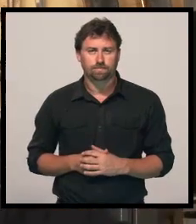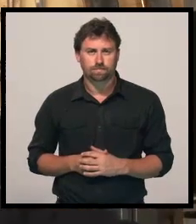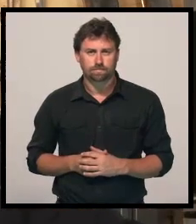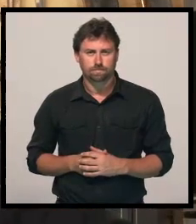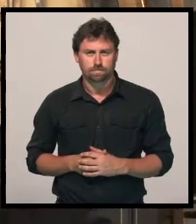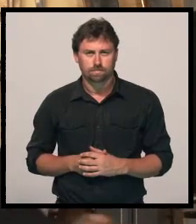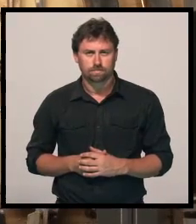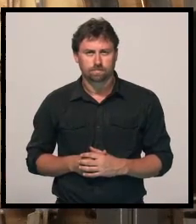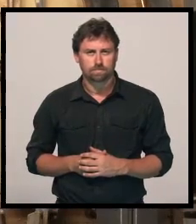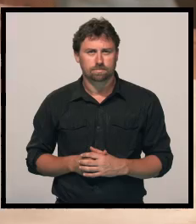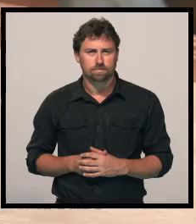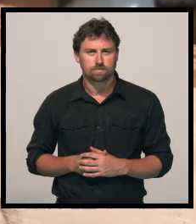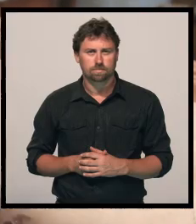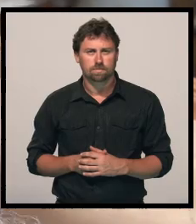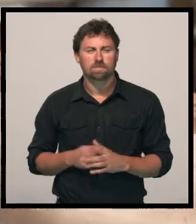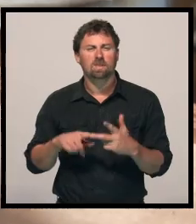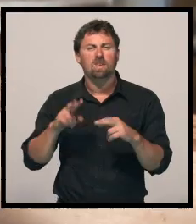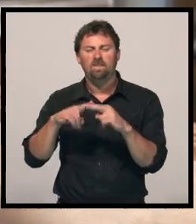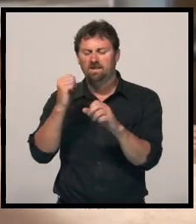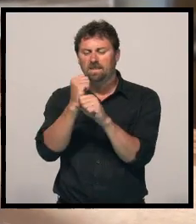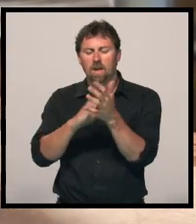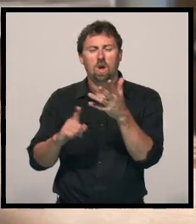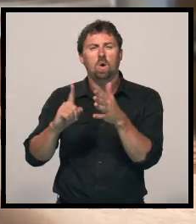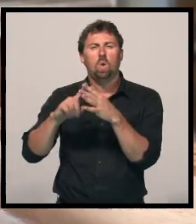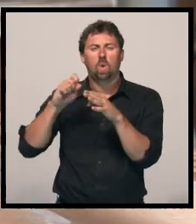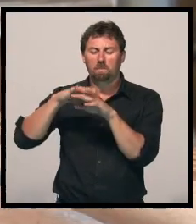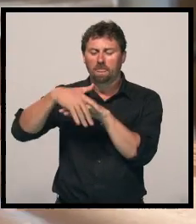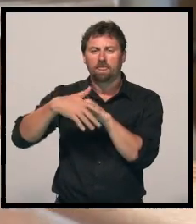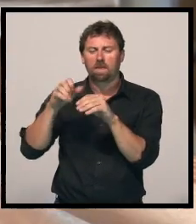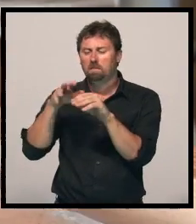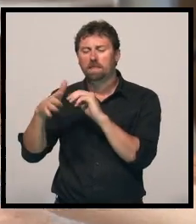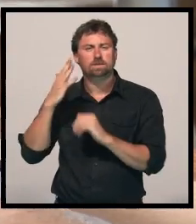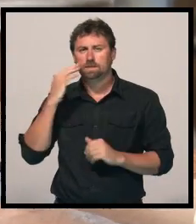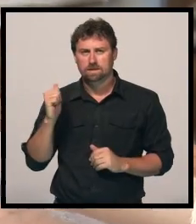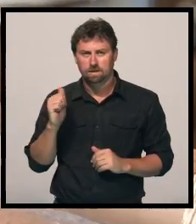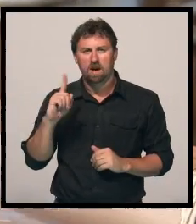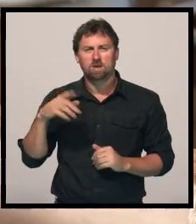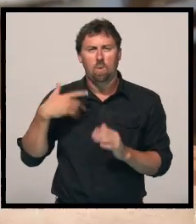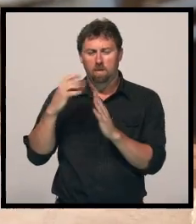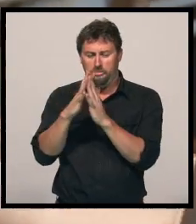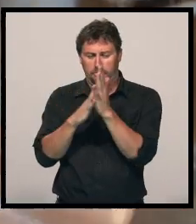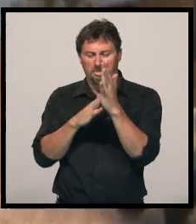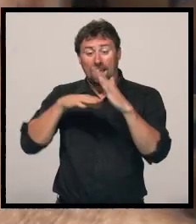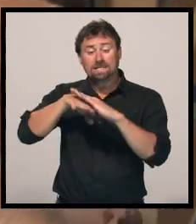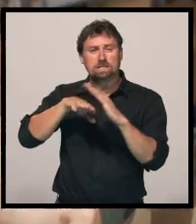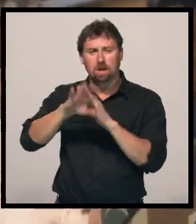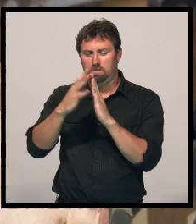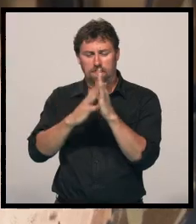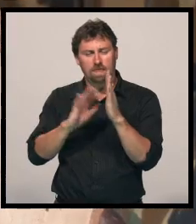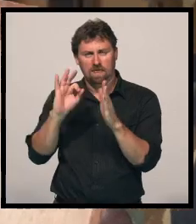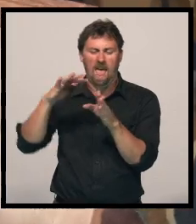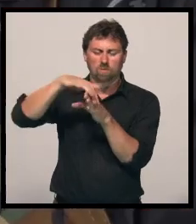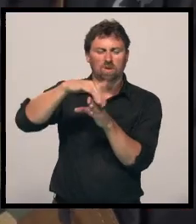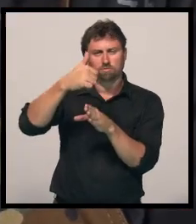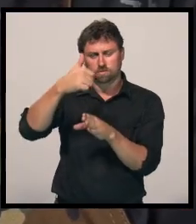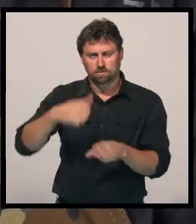I don't mind so much if a bit of glue gets on the outside of the box, but I don't really want it dribbling down the inside of the box.